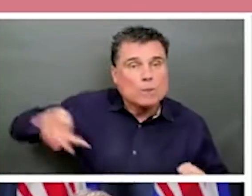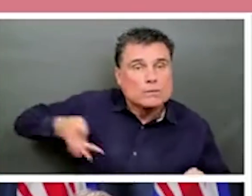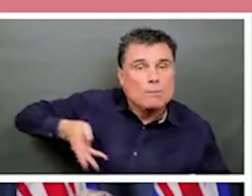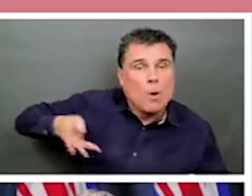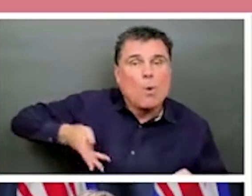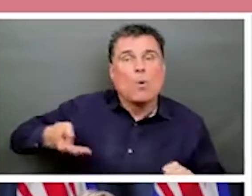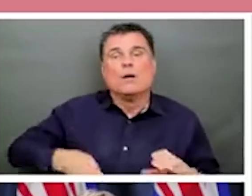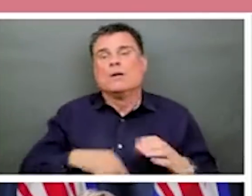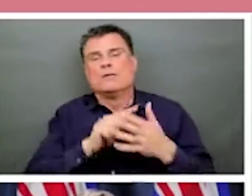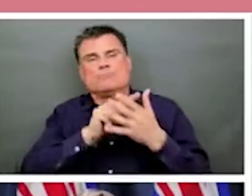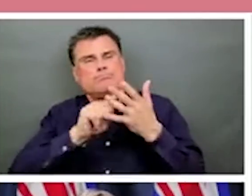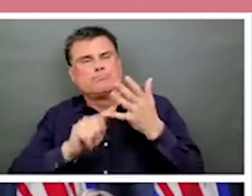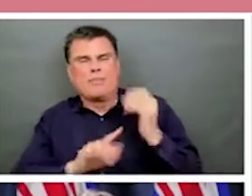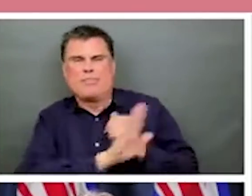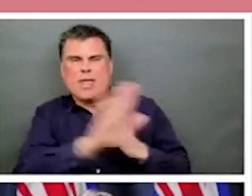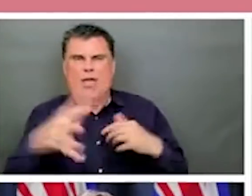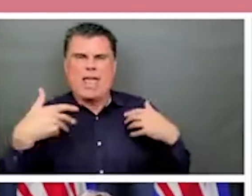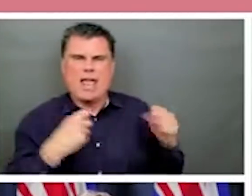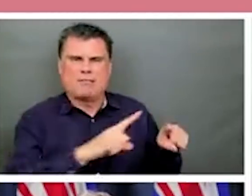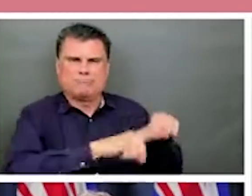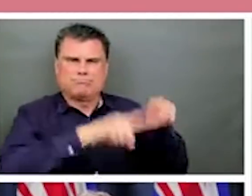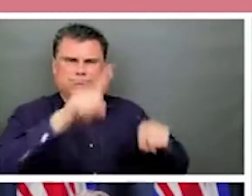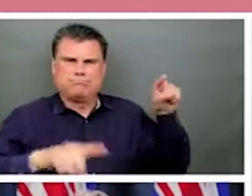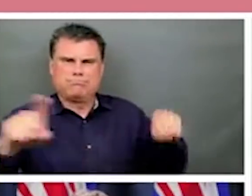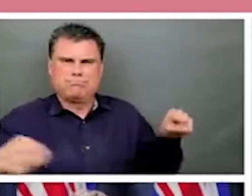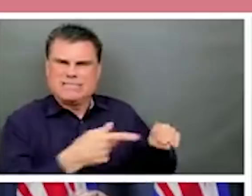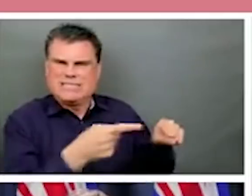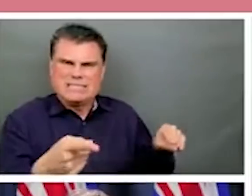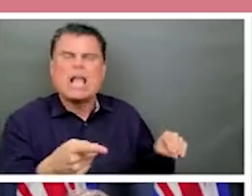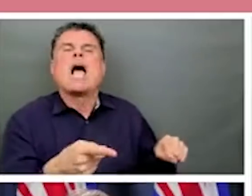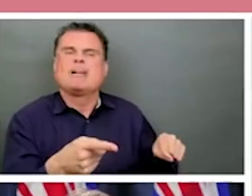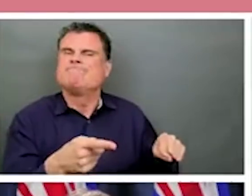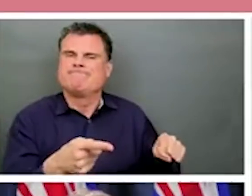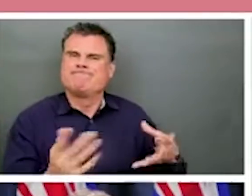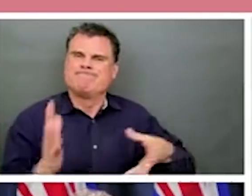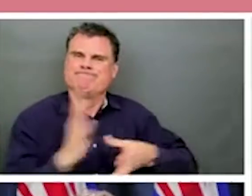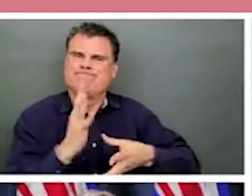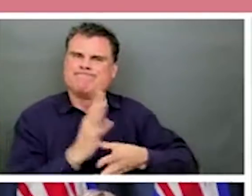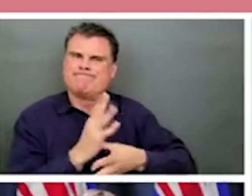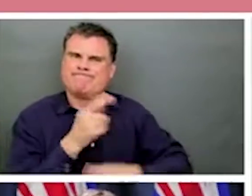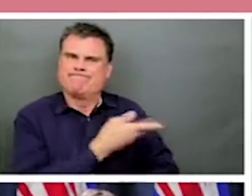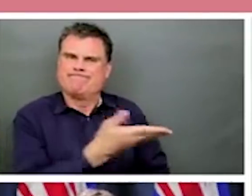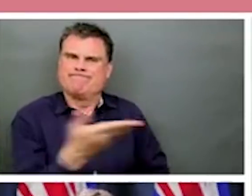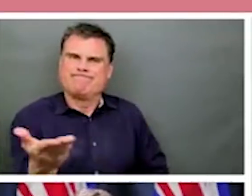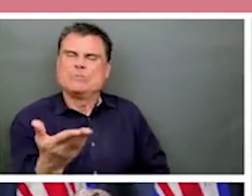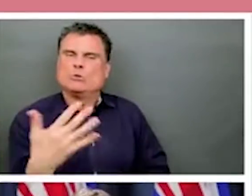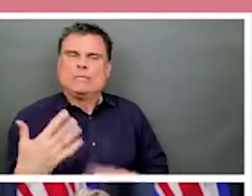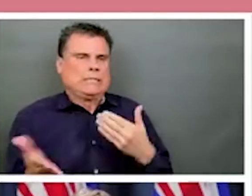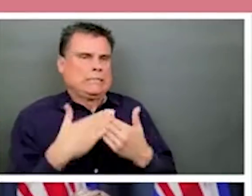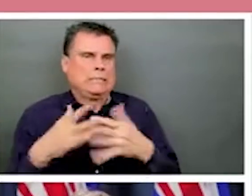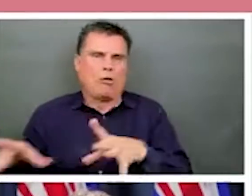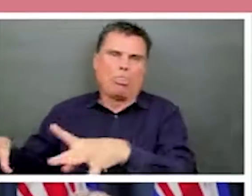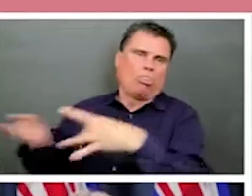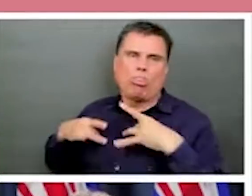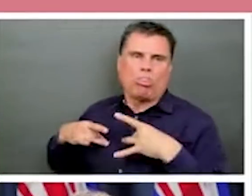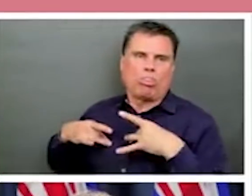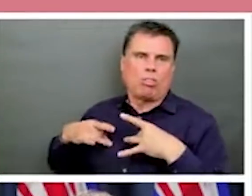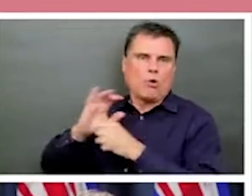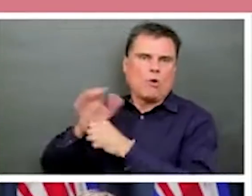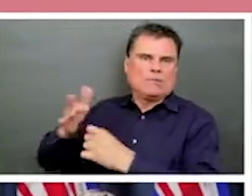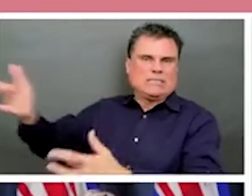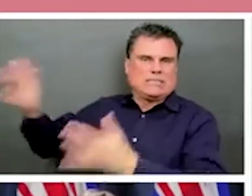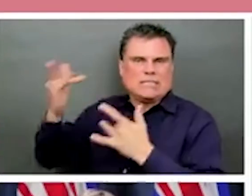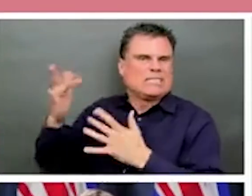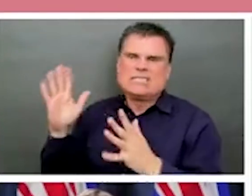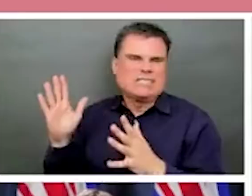medical community recognize are significantly at risk, and we'll be coming out in the coming days to just make clear what those groups